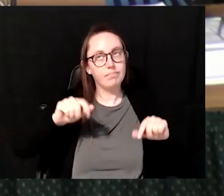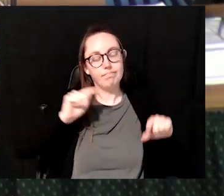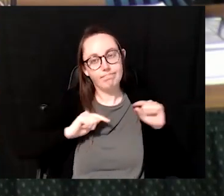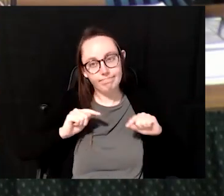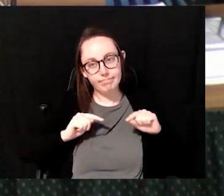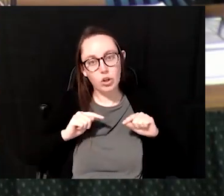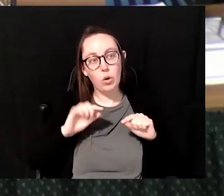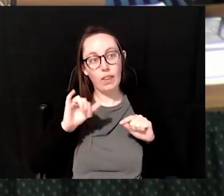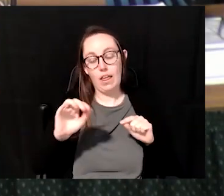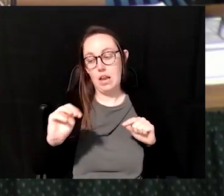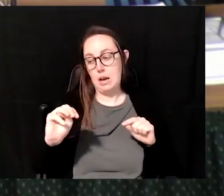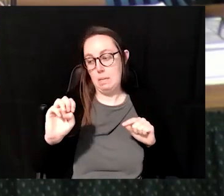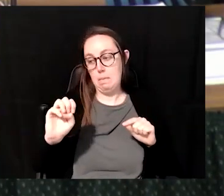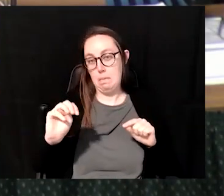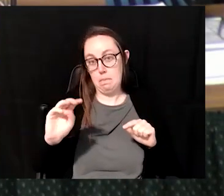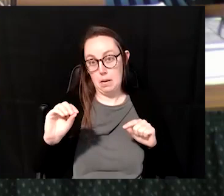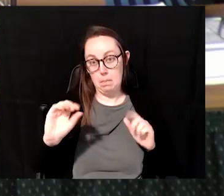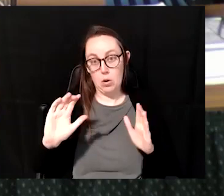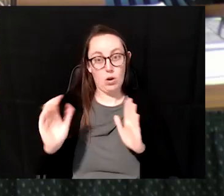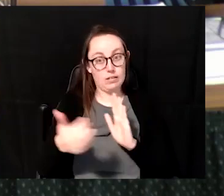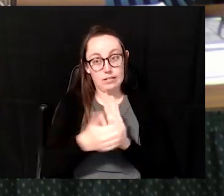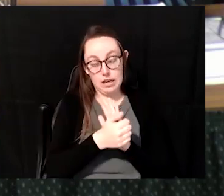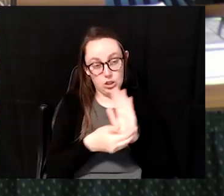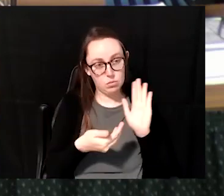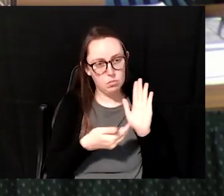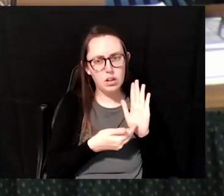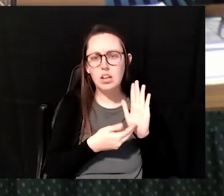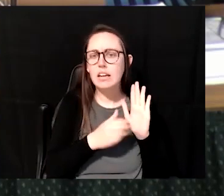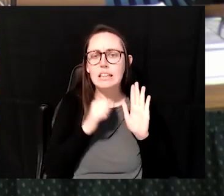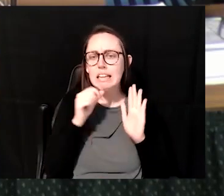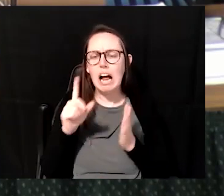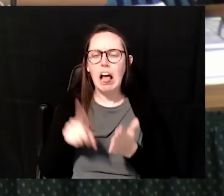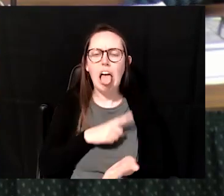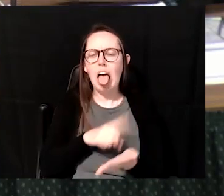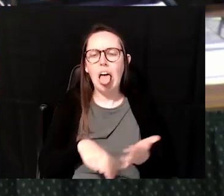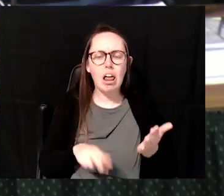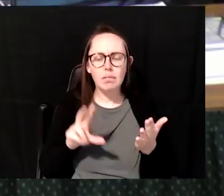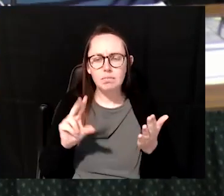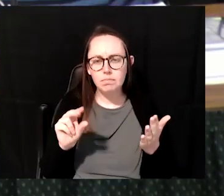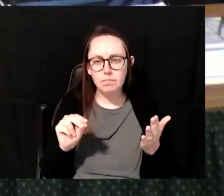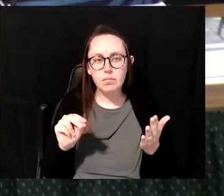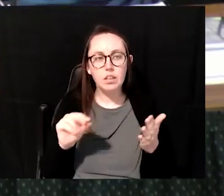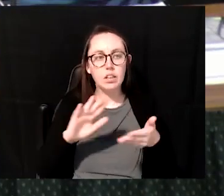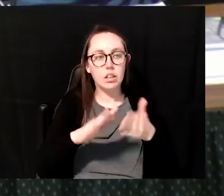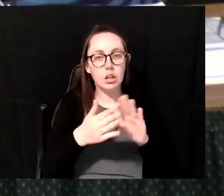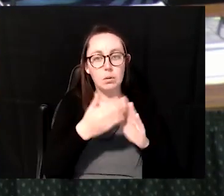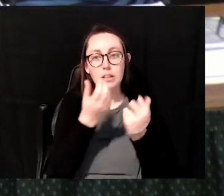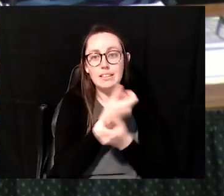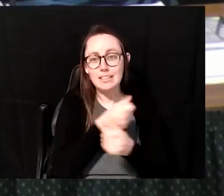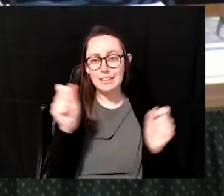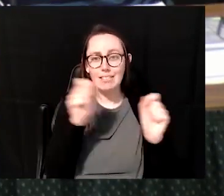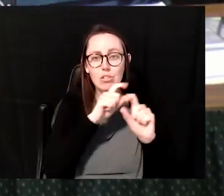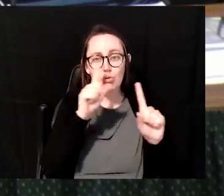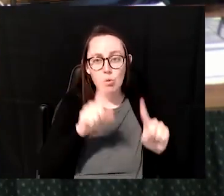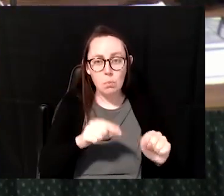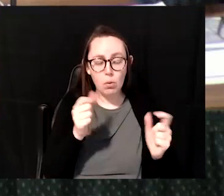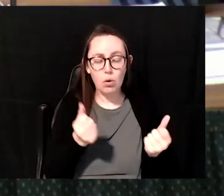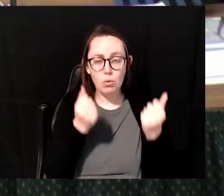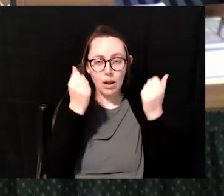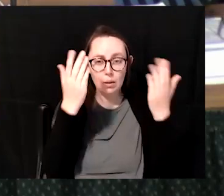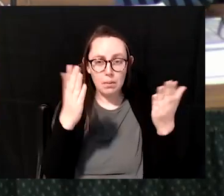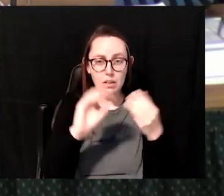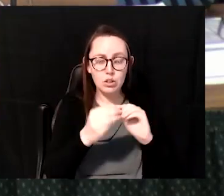you know criticize it's just Community safety report recommendations 13 through 18 which are